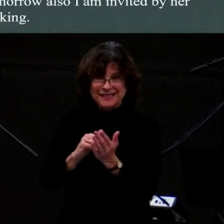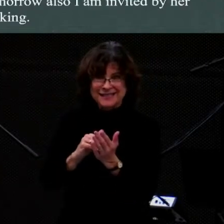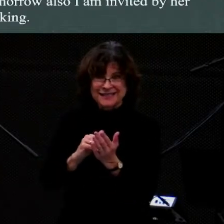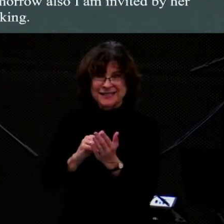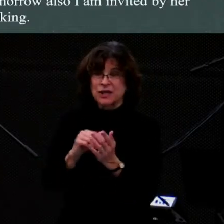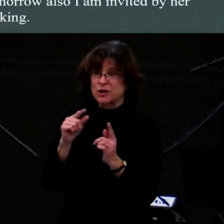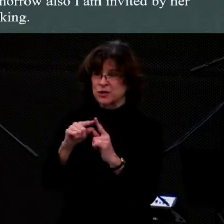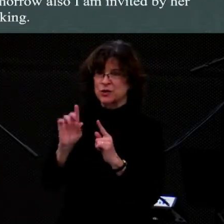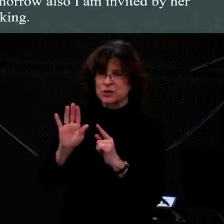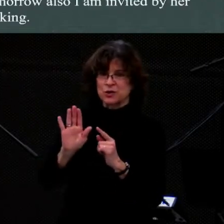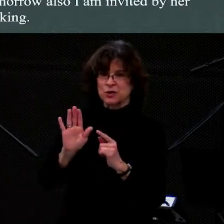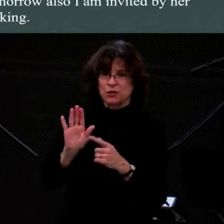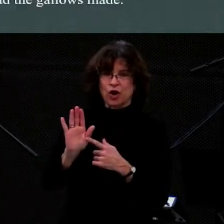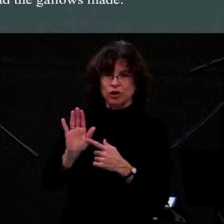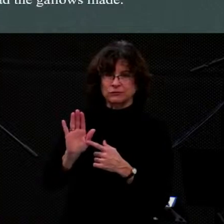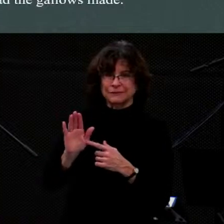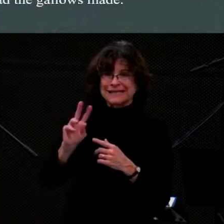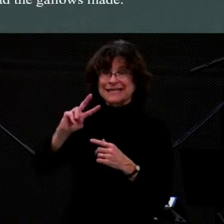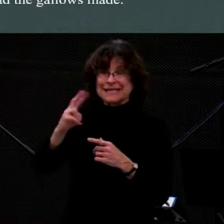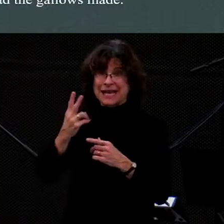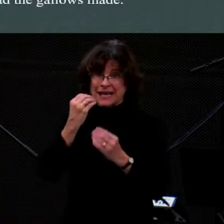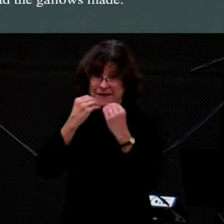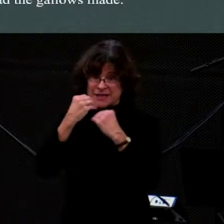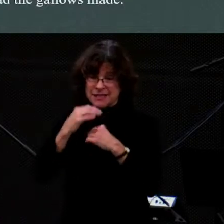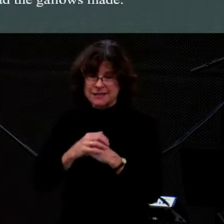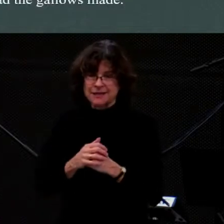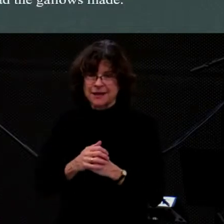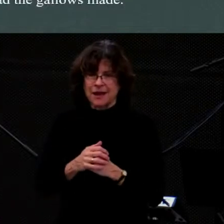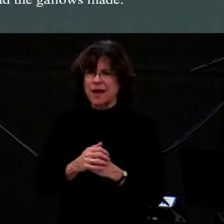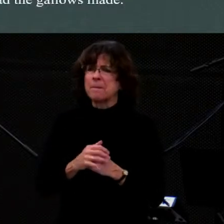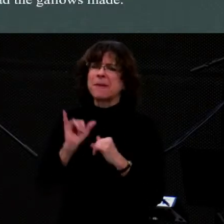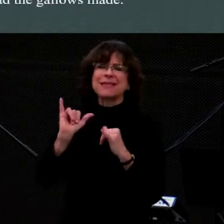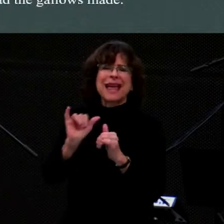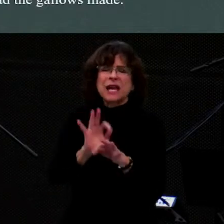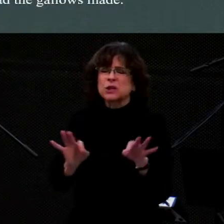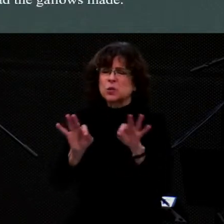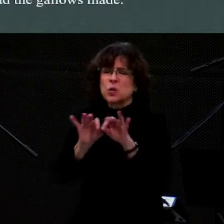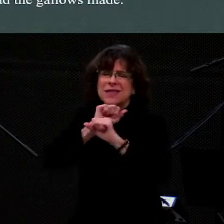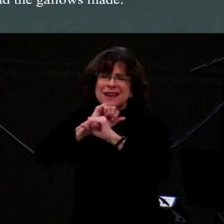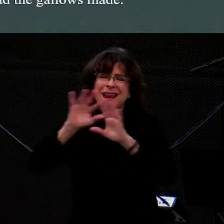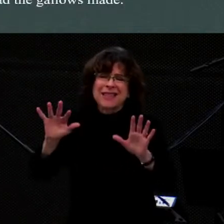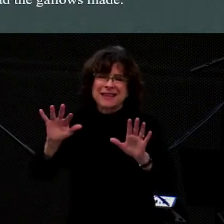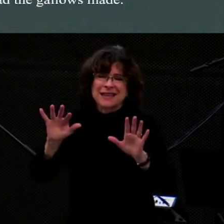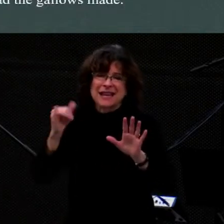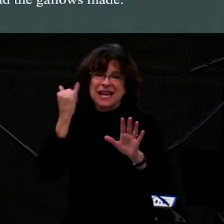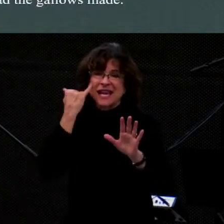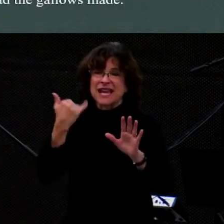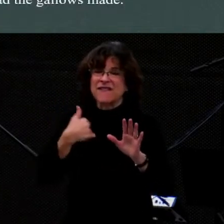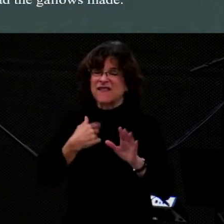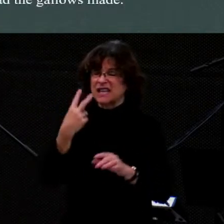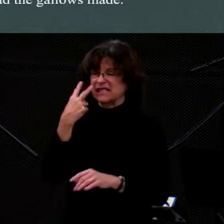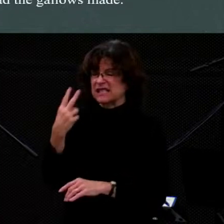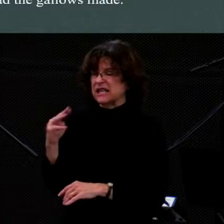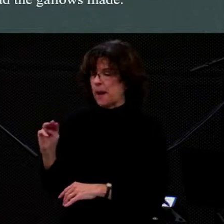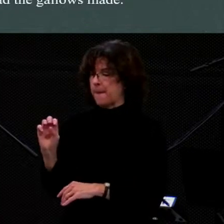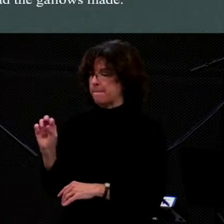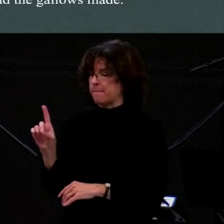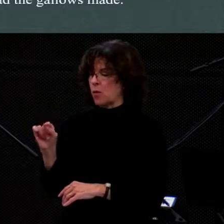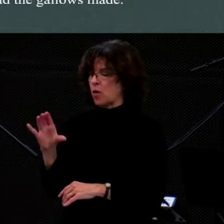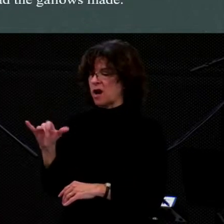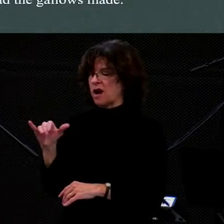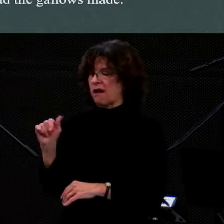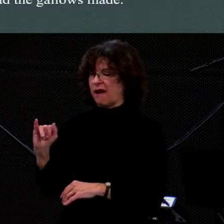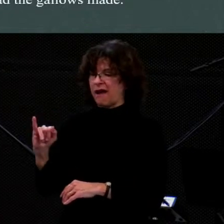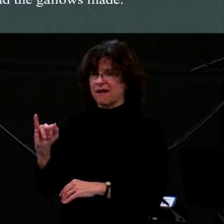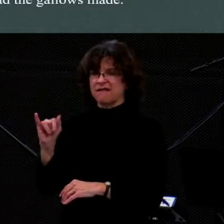invited by her together with the king. Yet all of this is worth nothing to me so long as I see Mordecai the Jew sitting at the king's